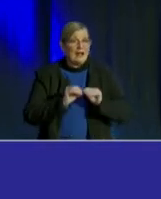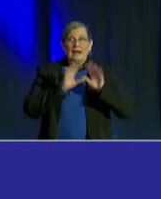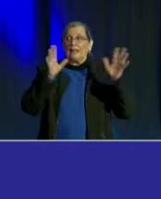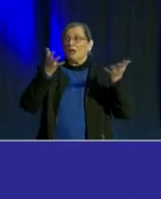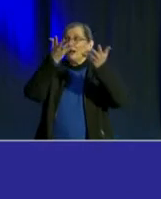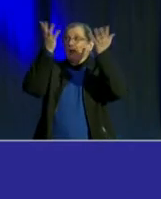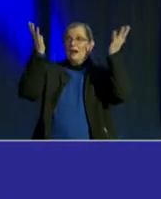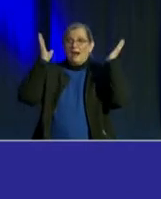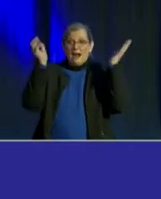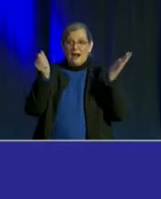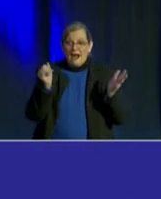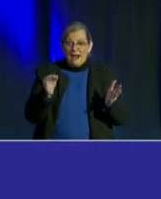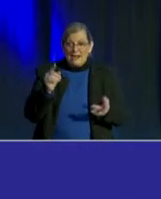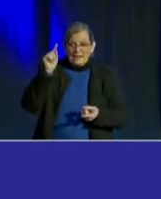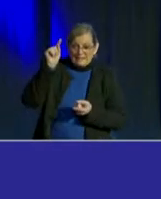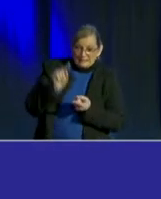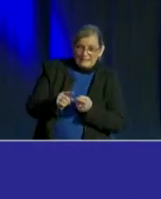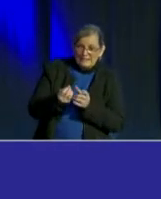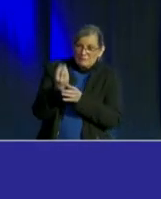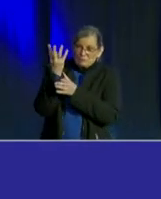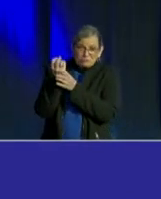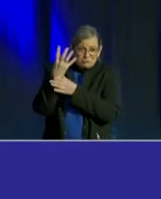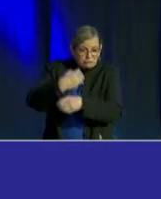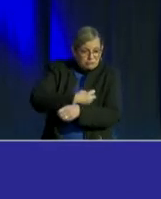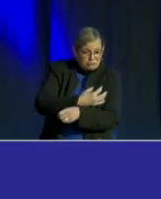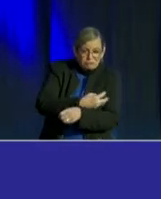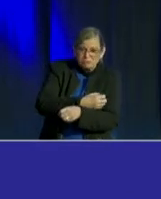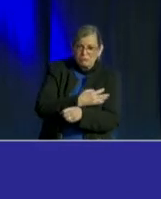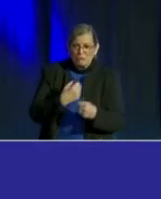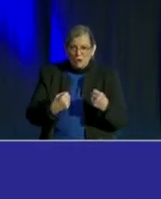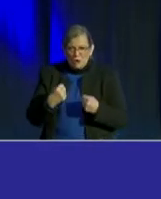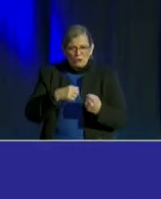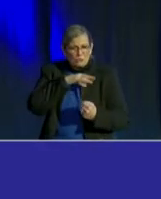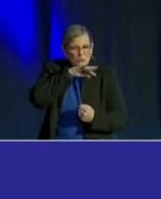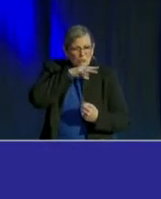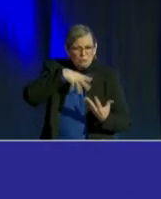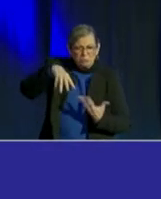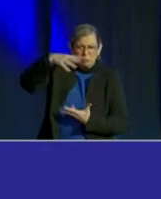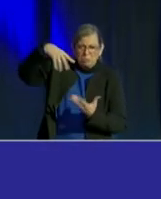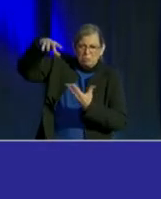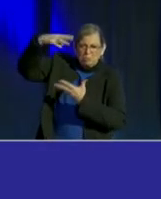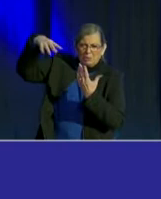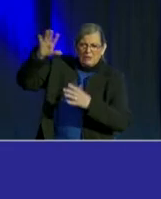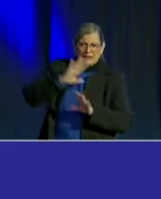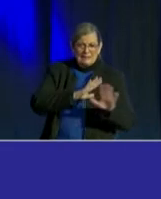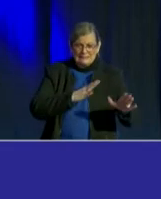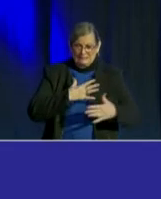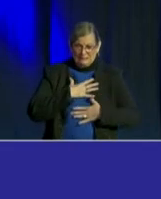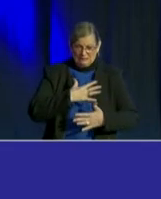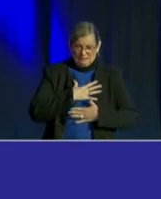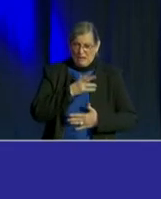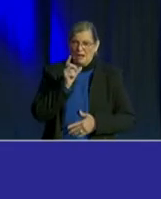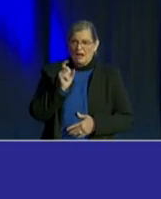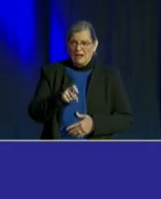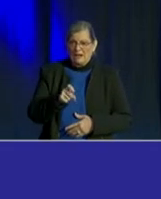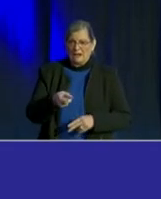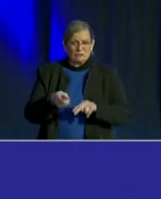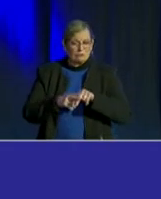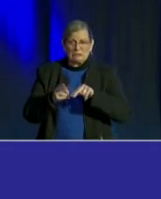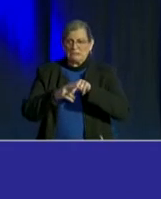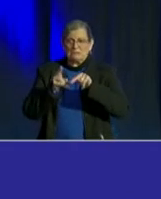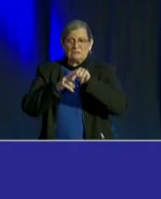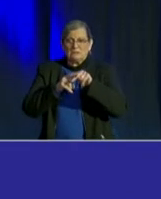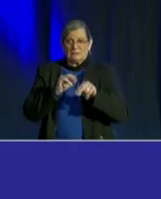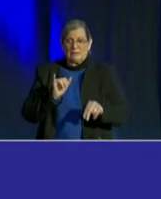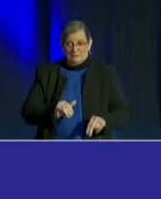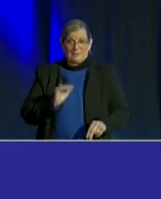emissions and we have low pollution so that little Johnny's asthma does not increase and get worse,